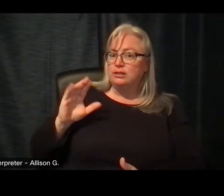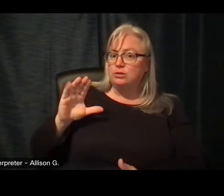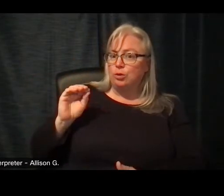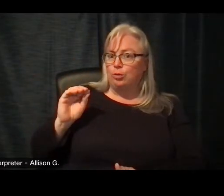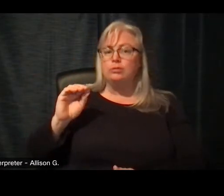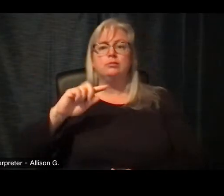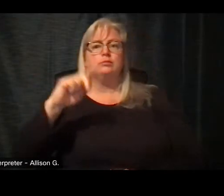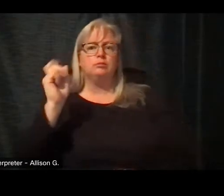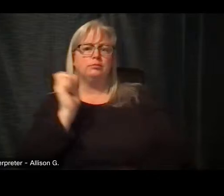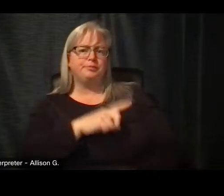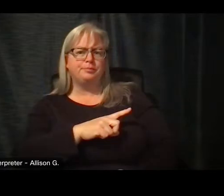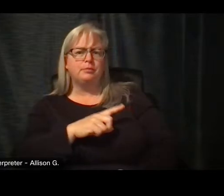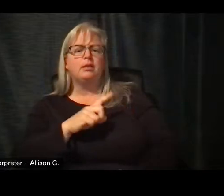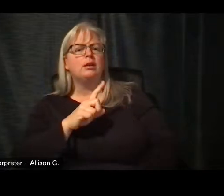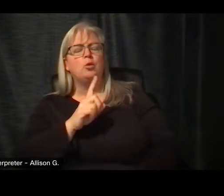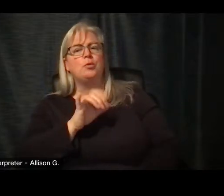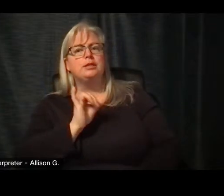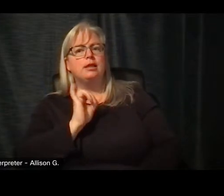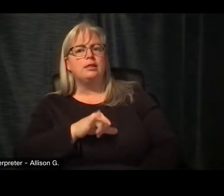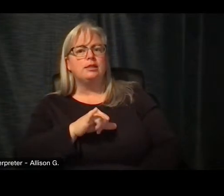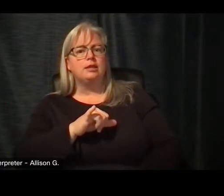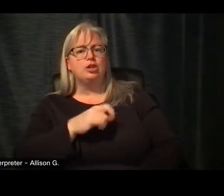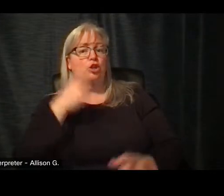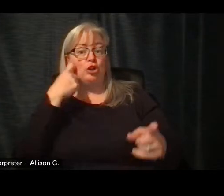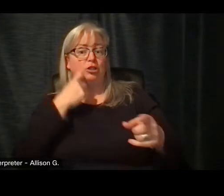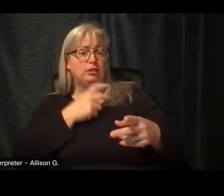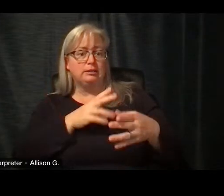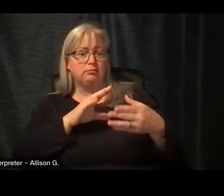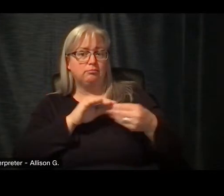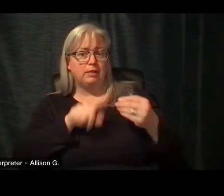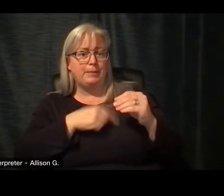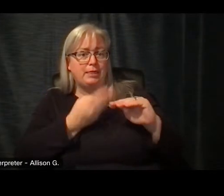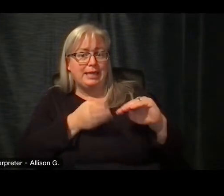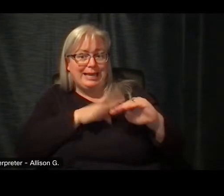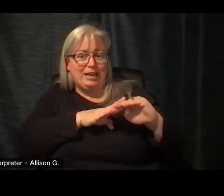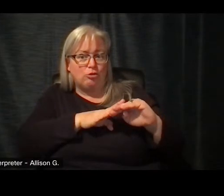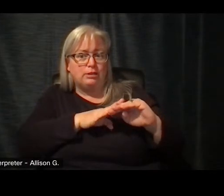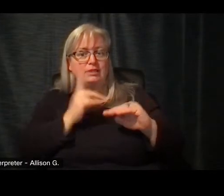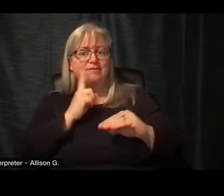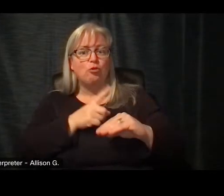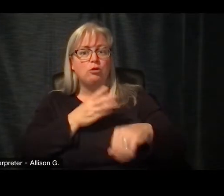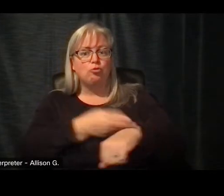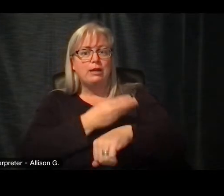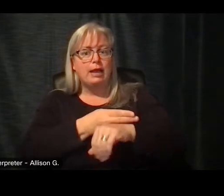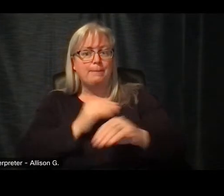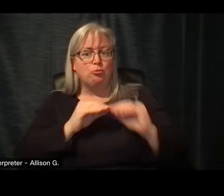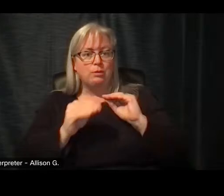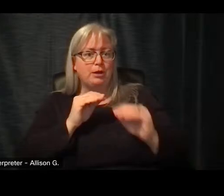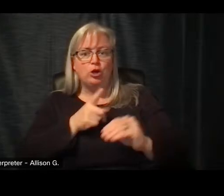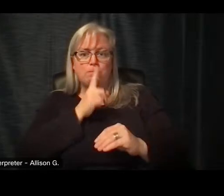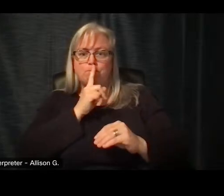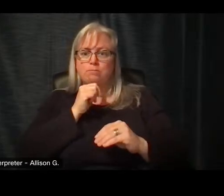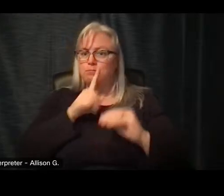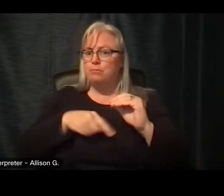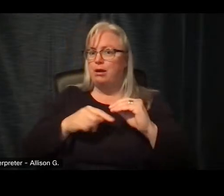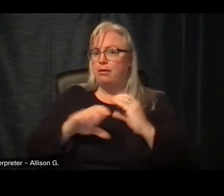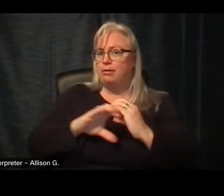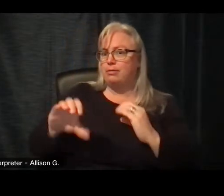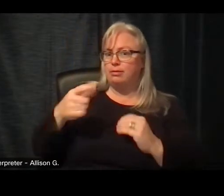that, or you're just talking about the increase in rehab and repair? You're not talking about the gas